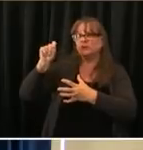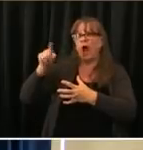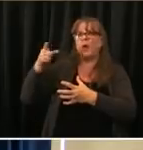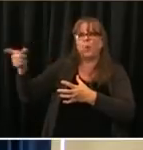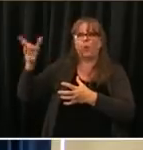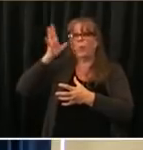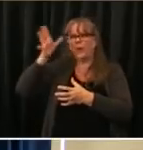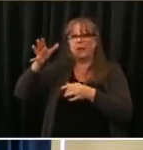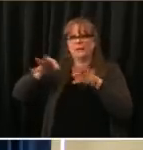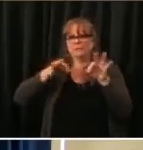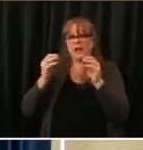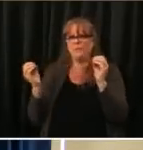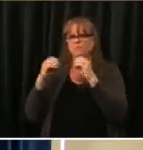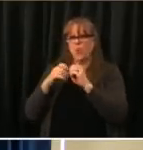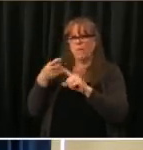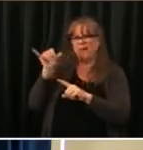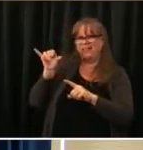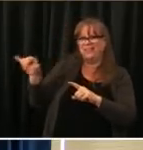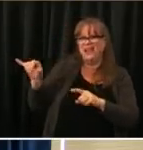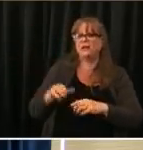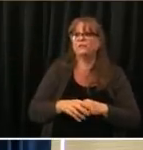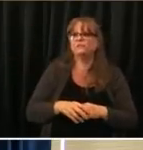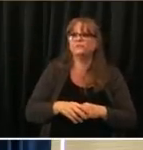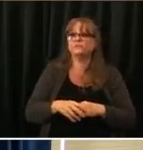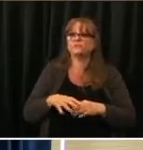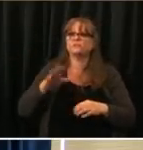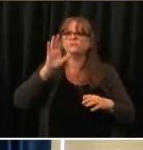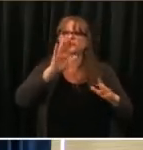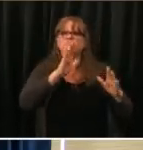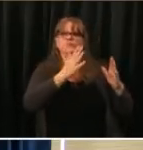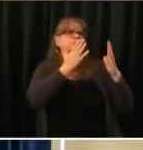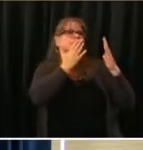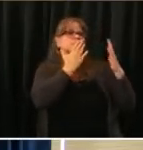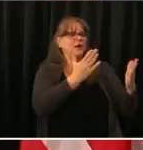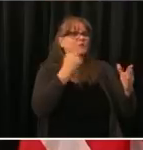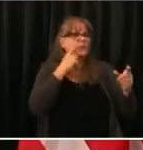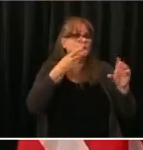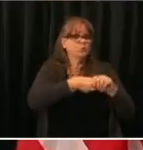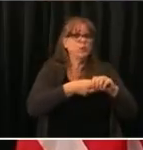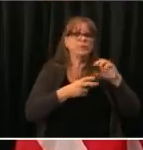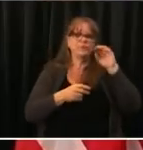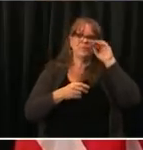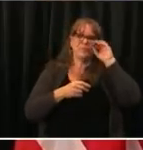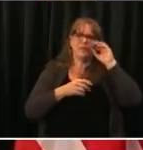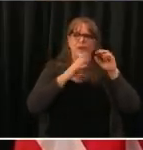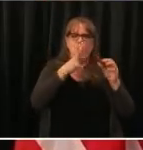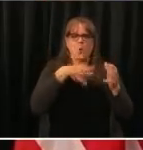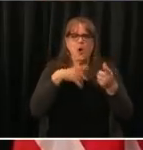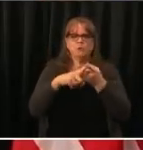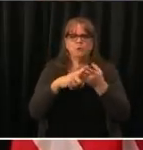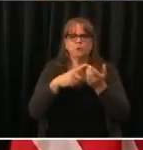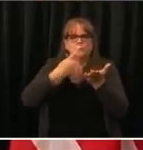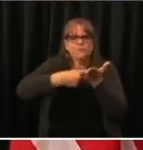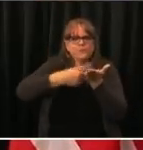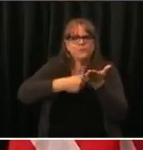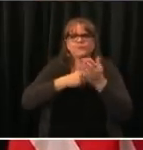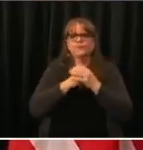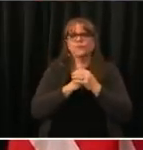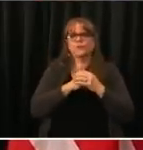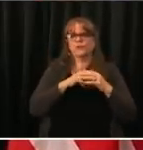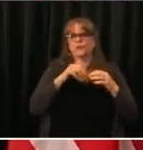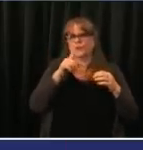Thank you, everybody, for joining today. I want to take the opportunity to run you through a bit more detail on our updated